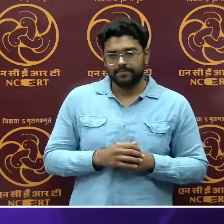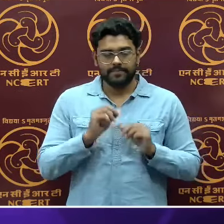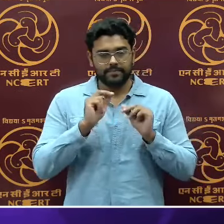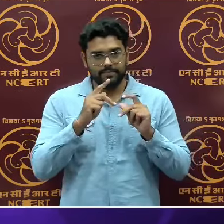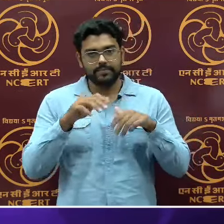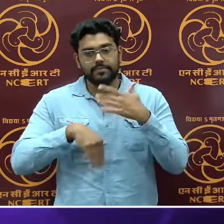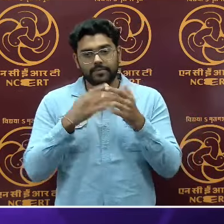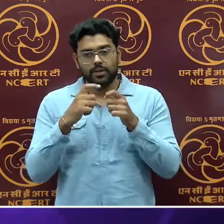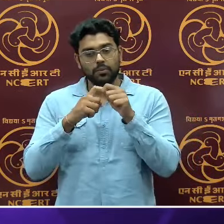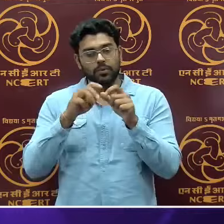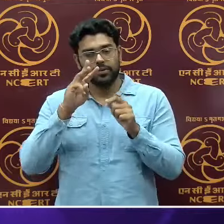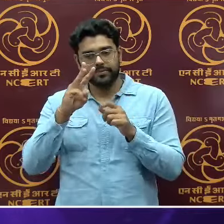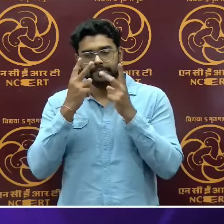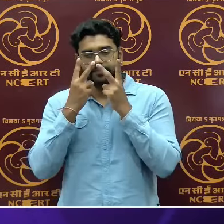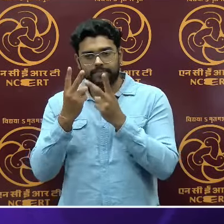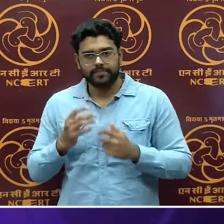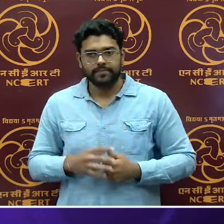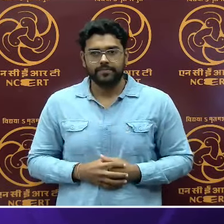into another one.